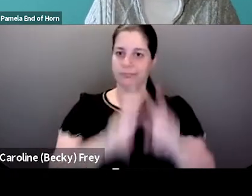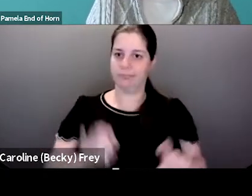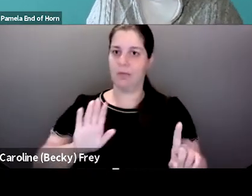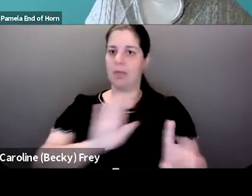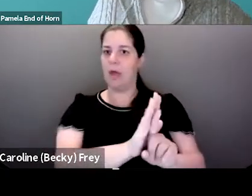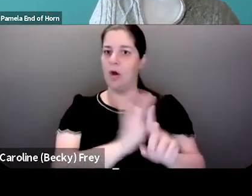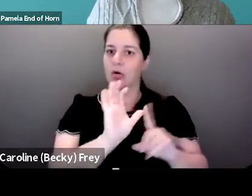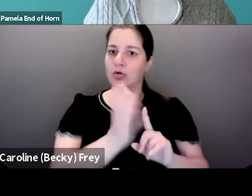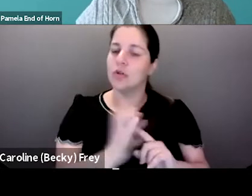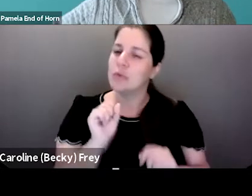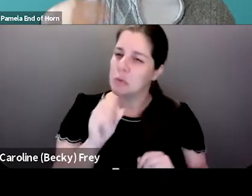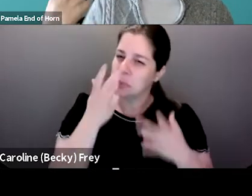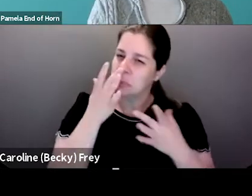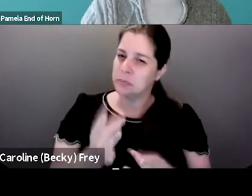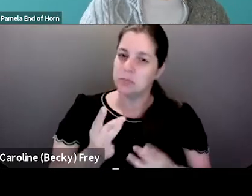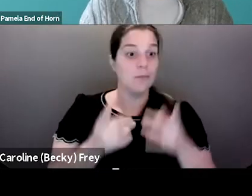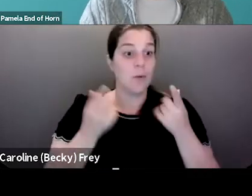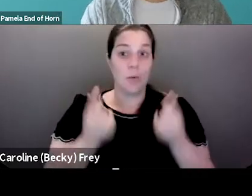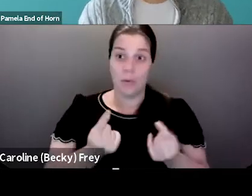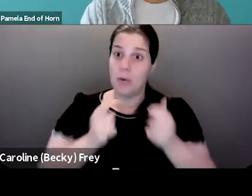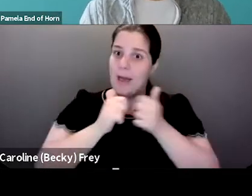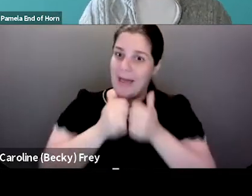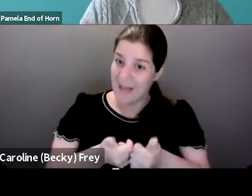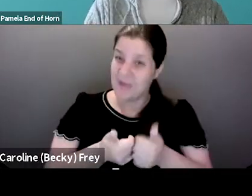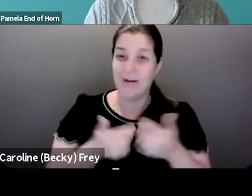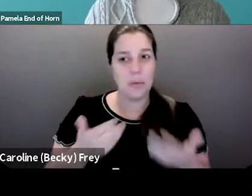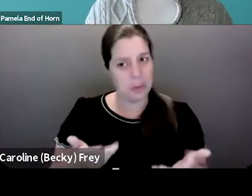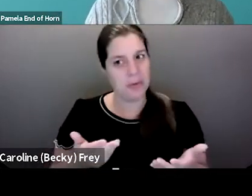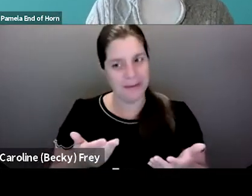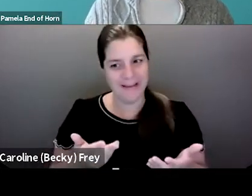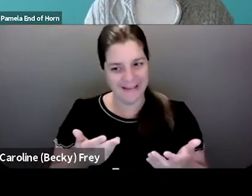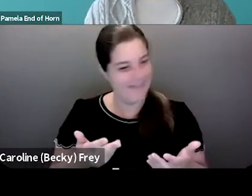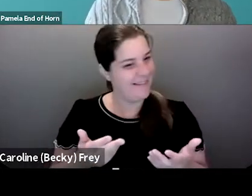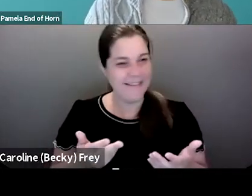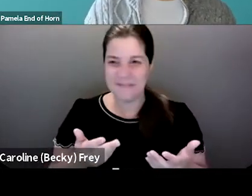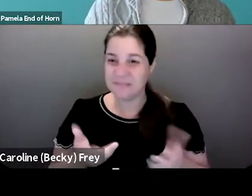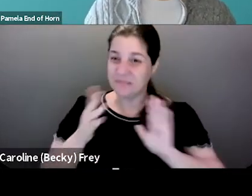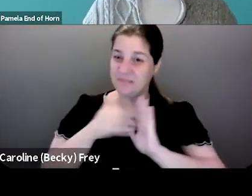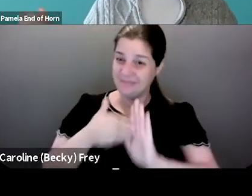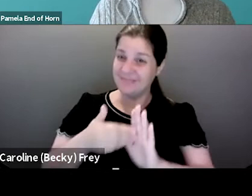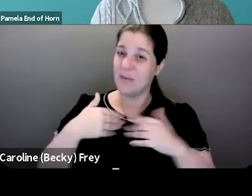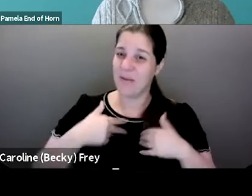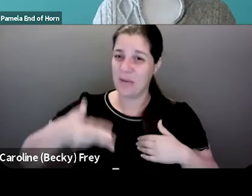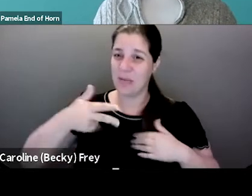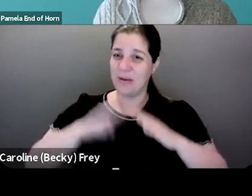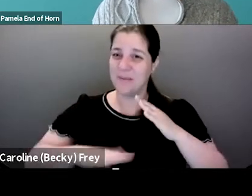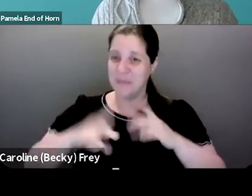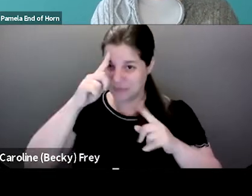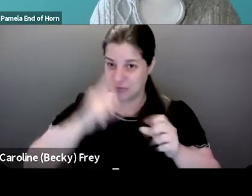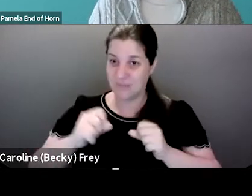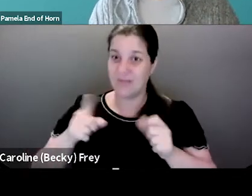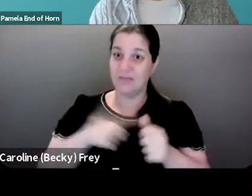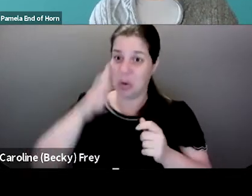So how do you do this? What do you do? A lot of times, it really comes down to three basic strategies. You can ignore